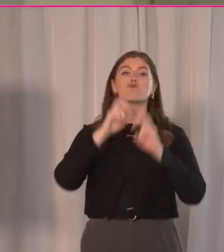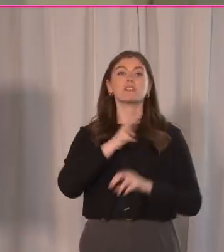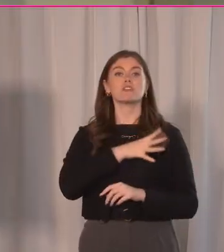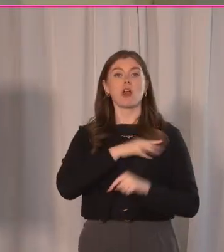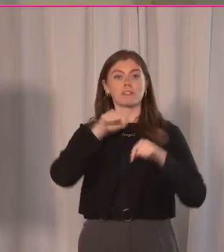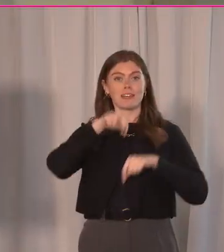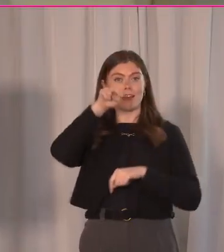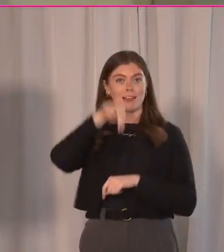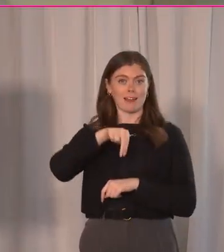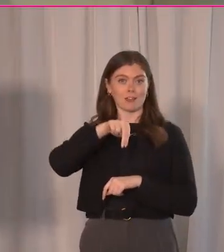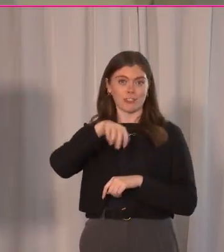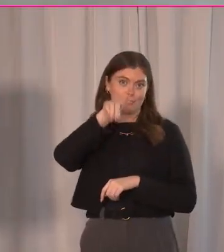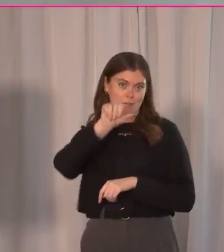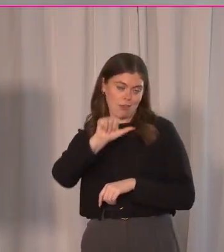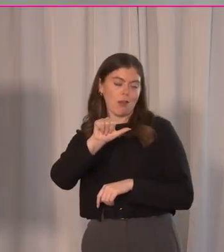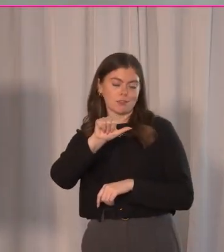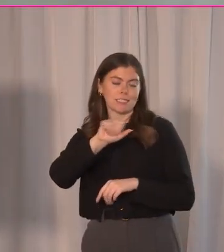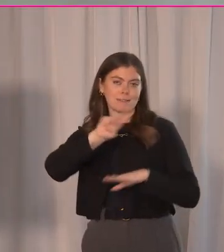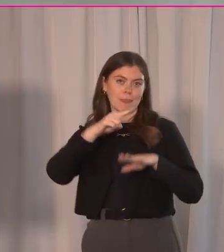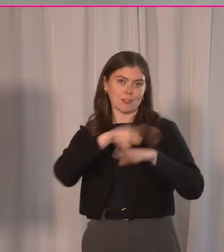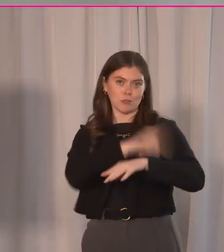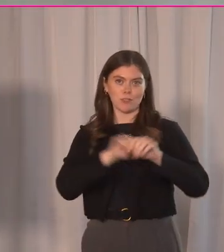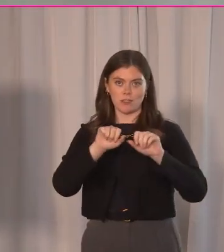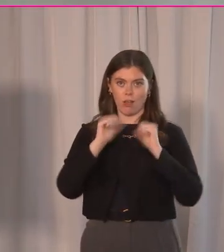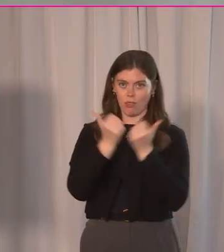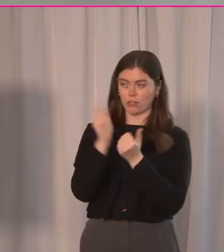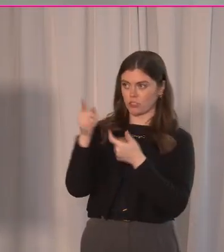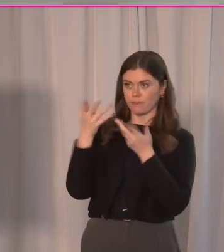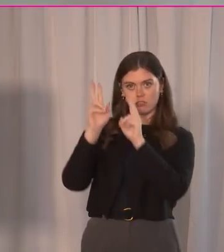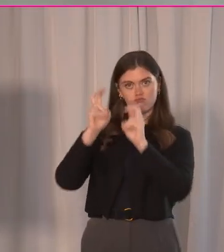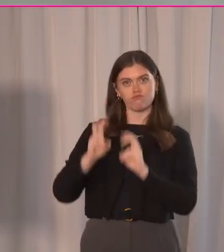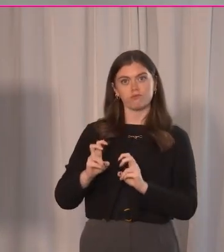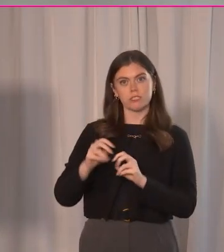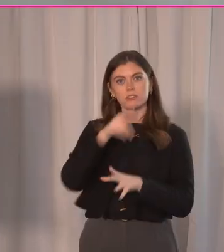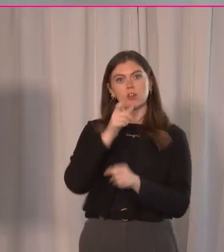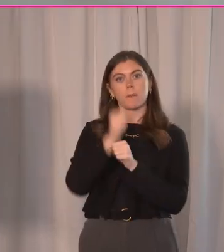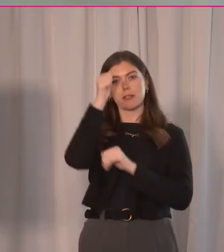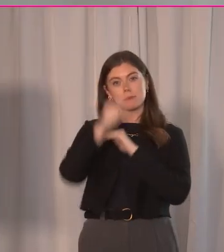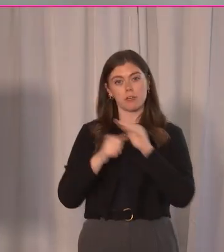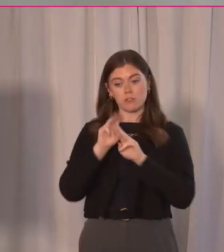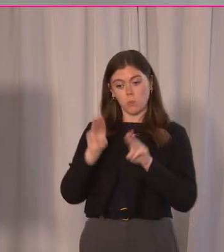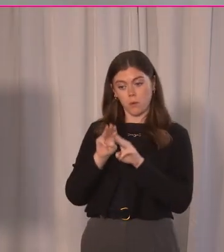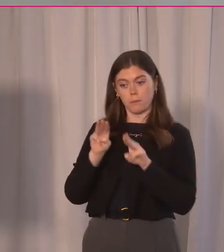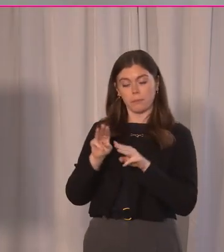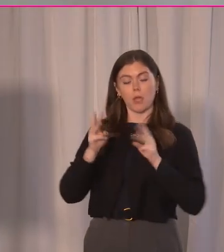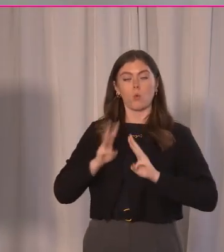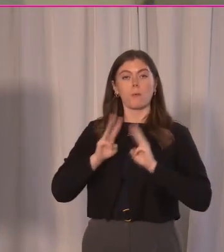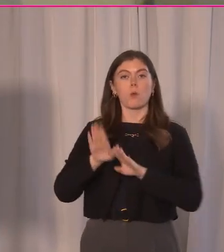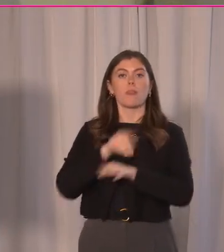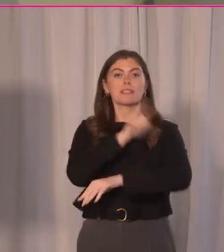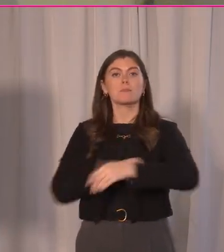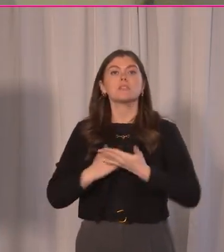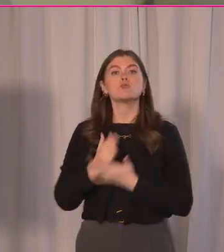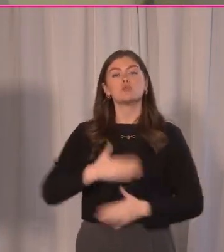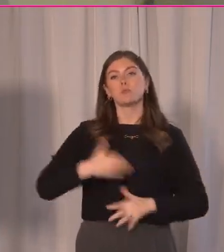National Disability Authority. She has conducted research on experience of women with disabilities on their journey through the